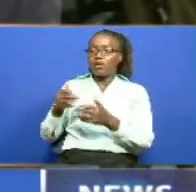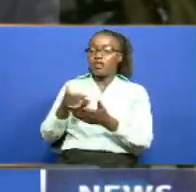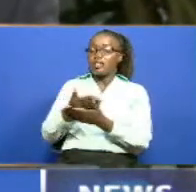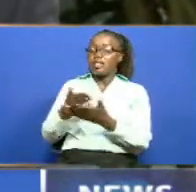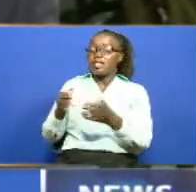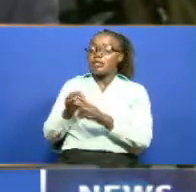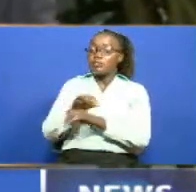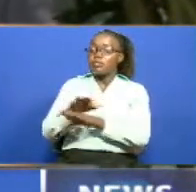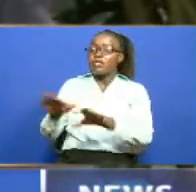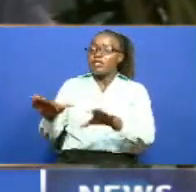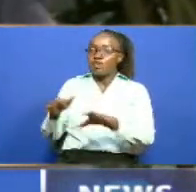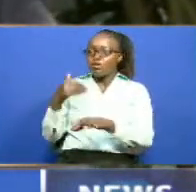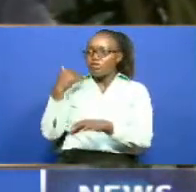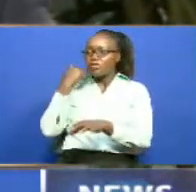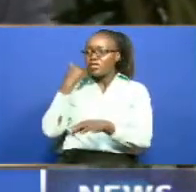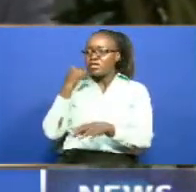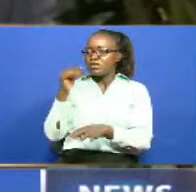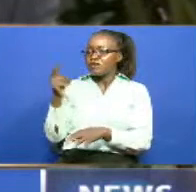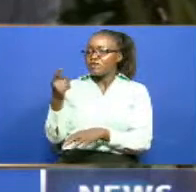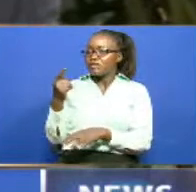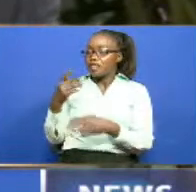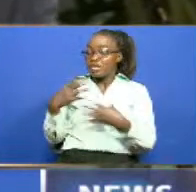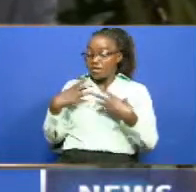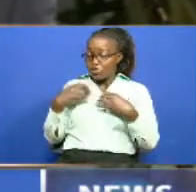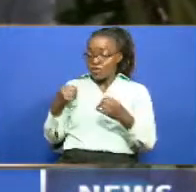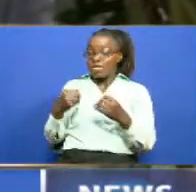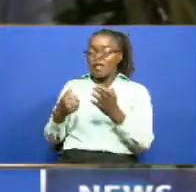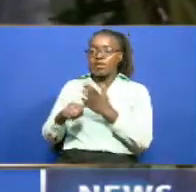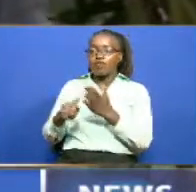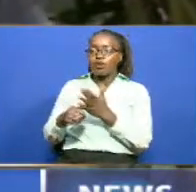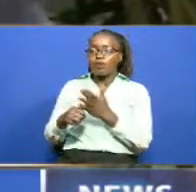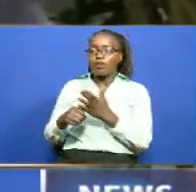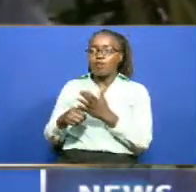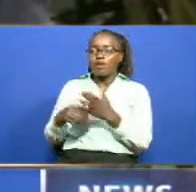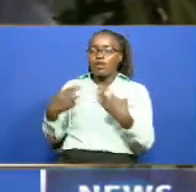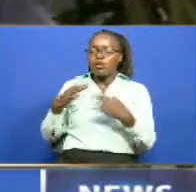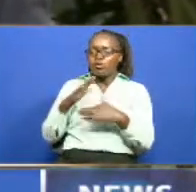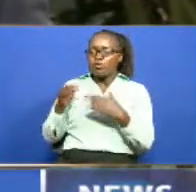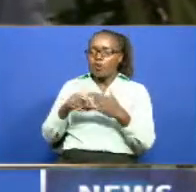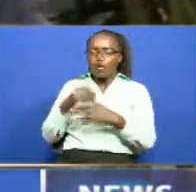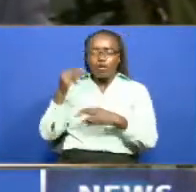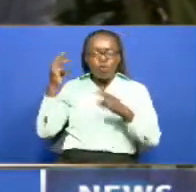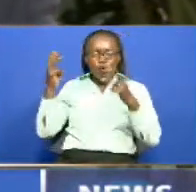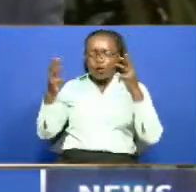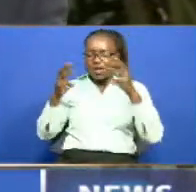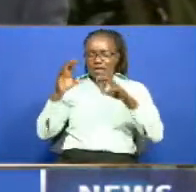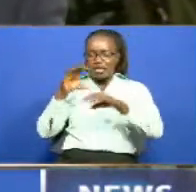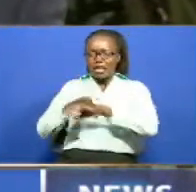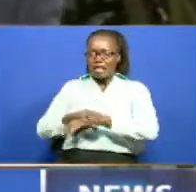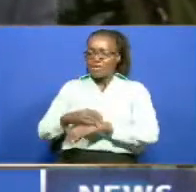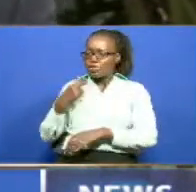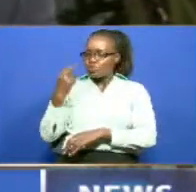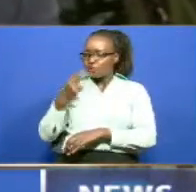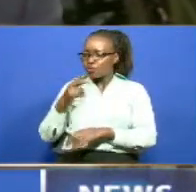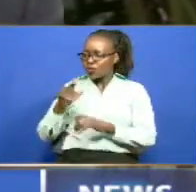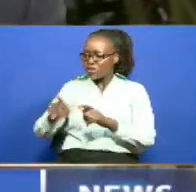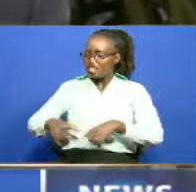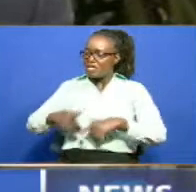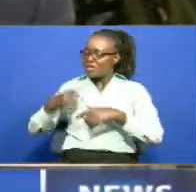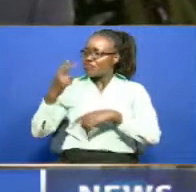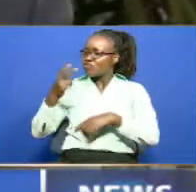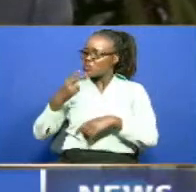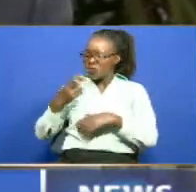I think the first thing to say is it was a health crisis. Right. So everybody was worried about who's going to get it, are we going to survive, that kind